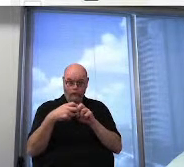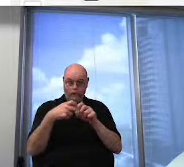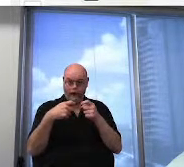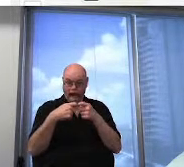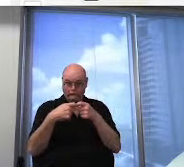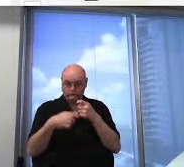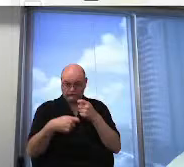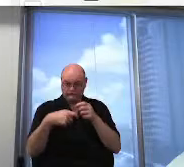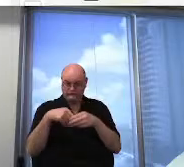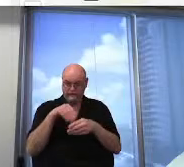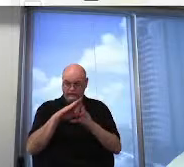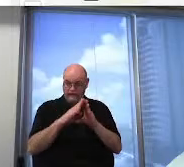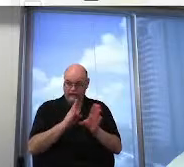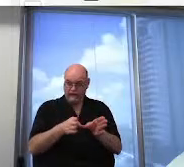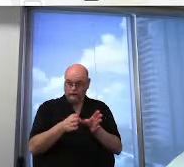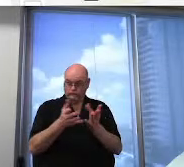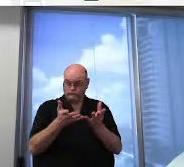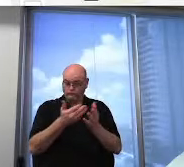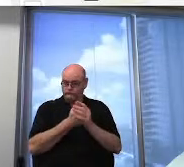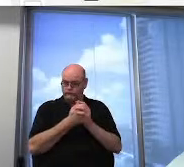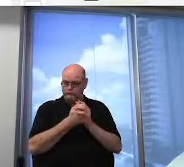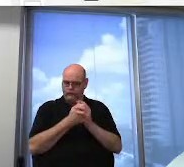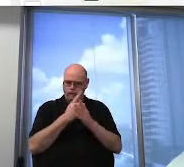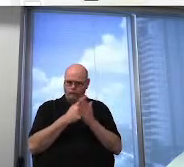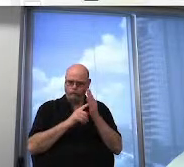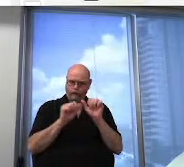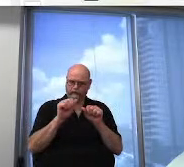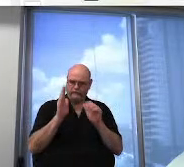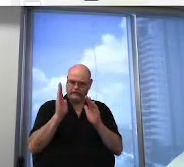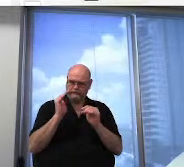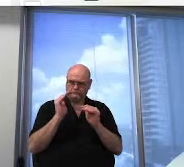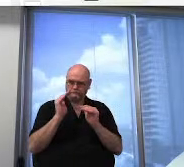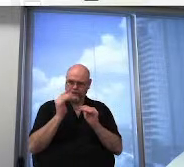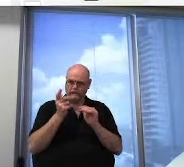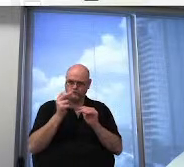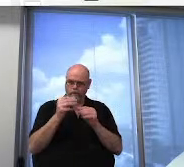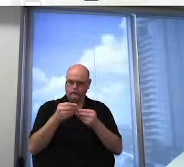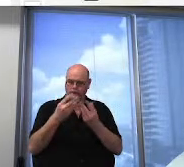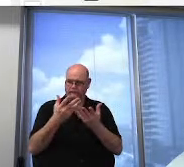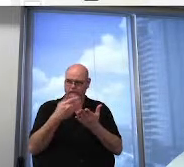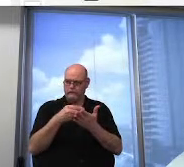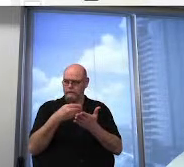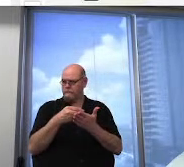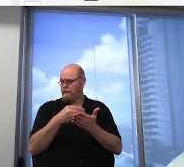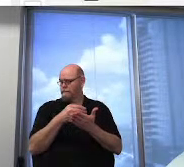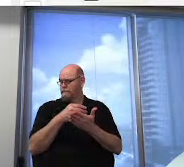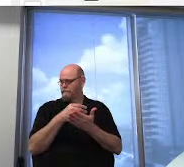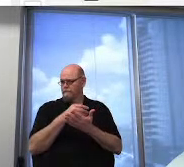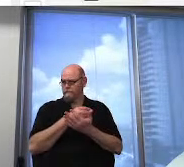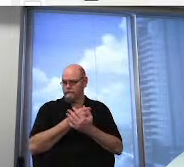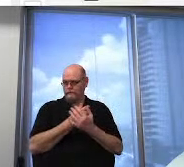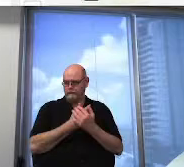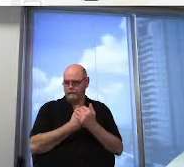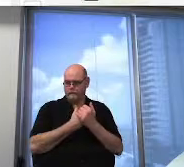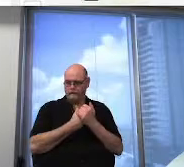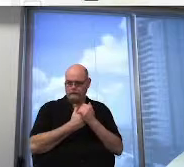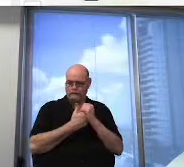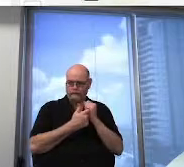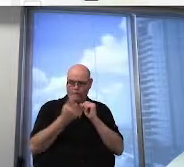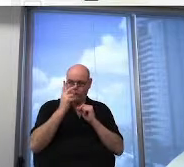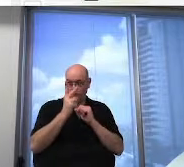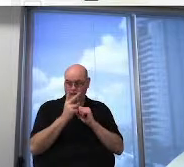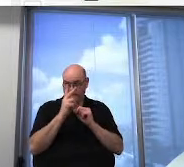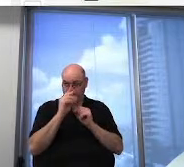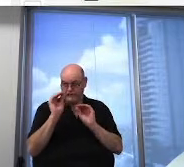outages or even outages at their house? What do they expect when we give them this money? So